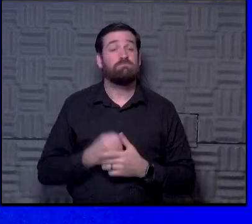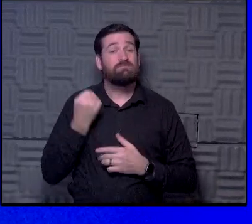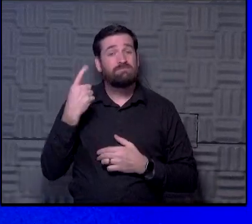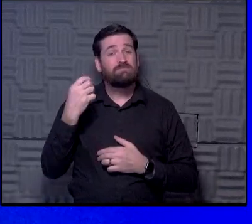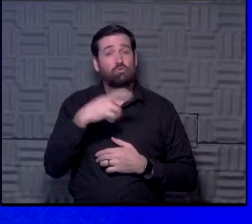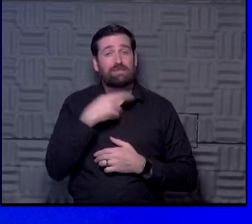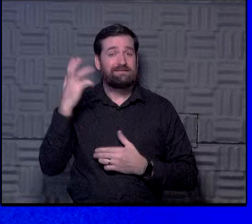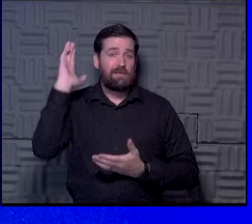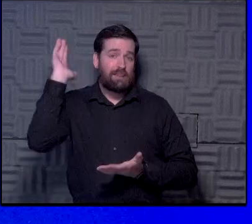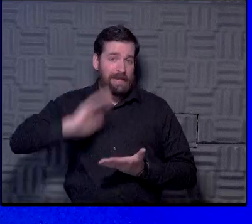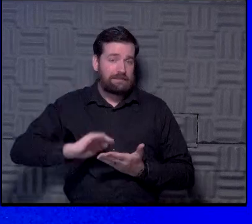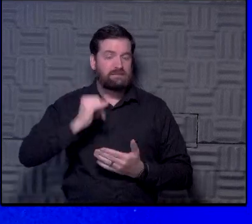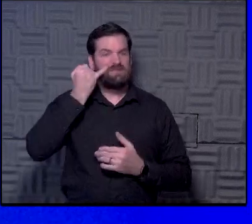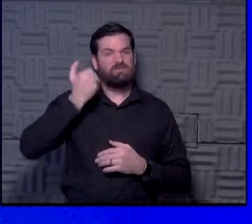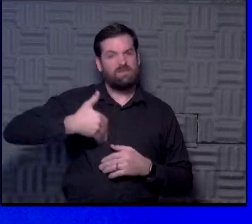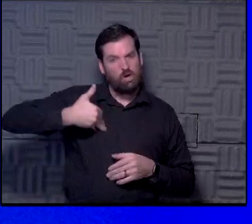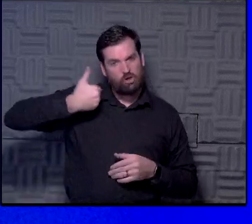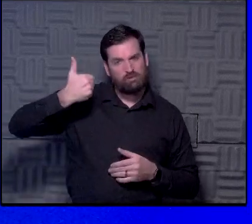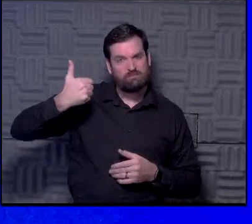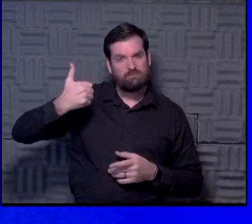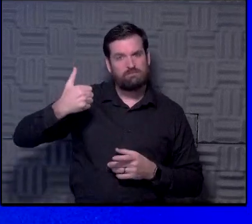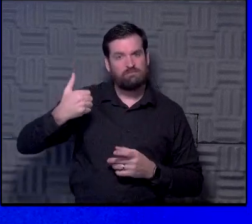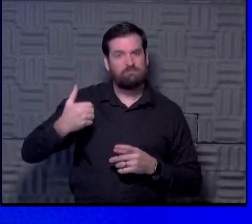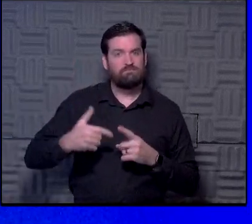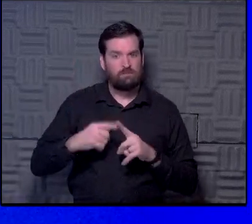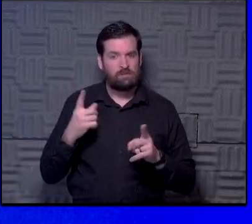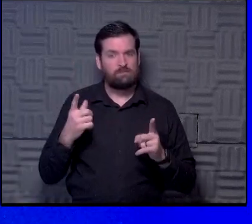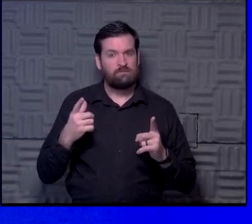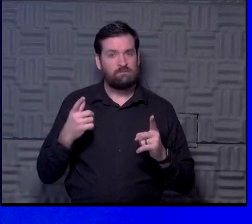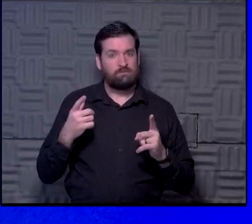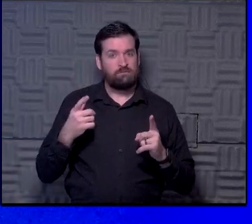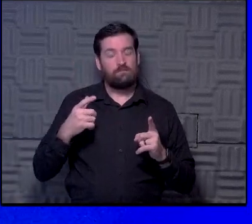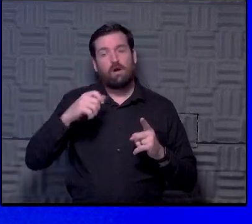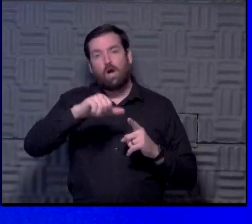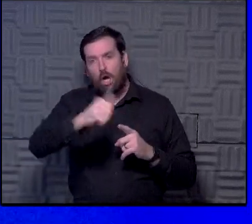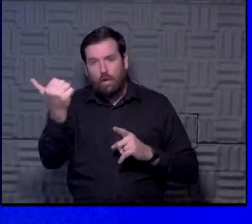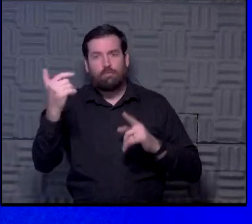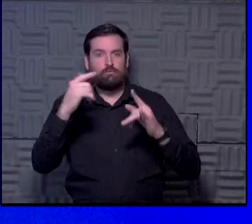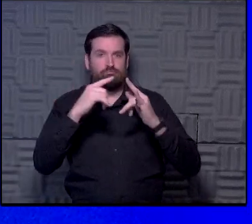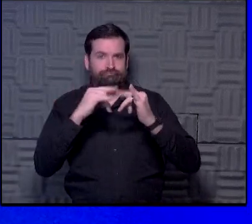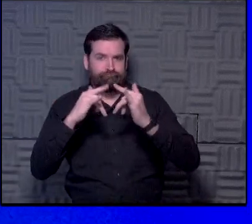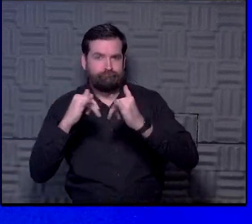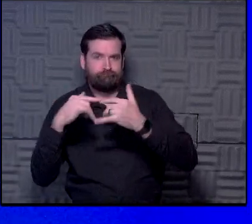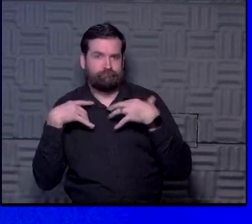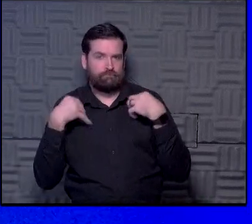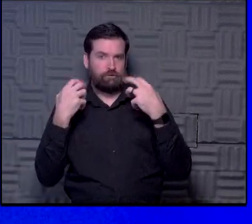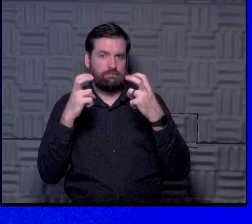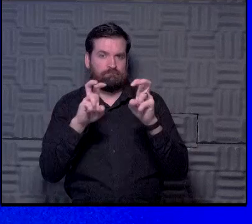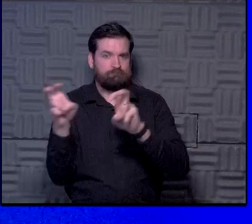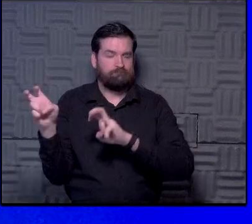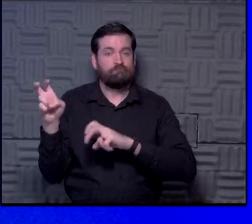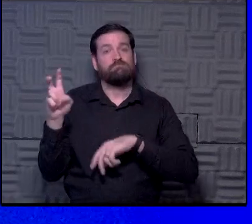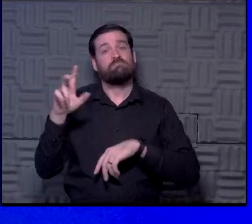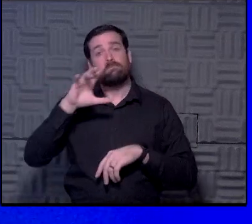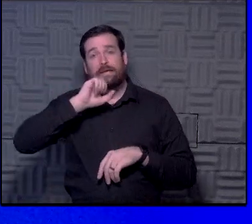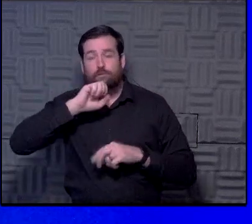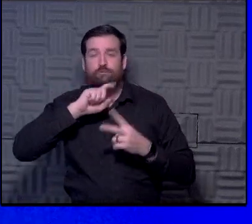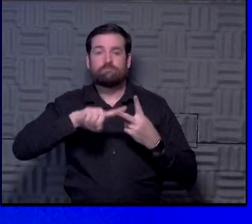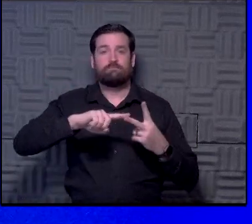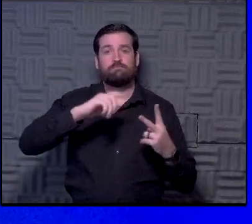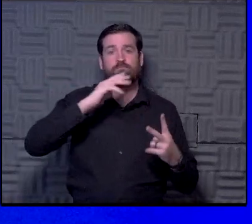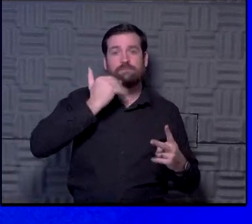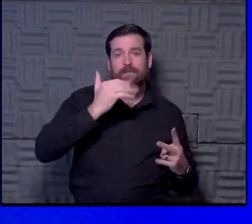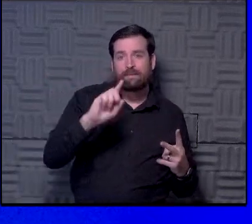risk is less if you're younger, of course, but it certainly increases with other comorbidities, including age, but also